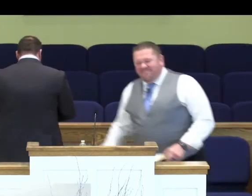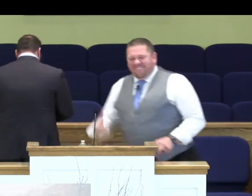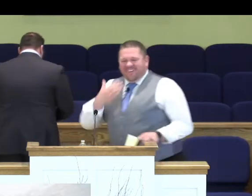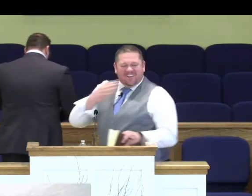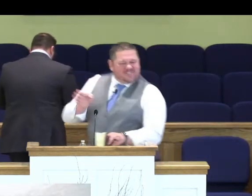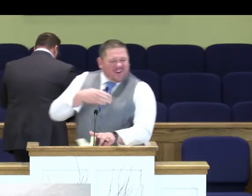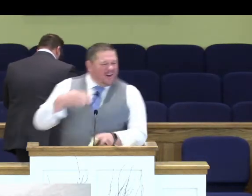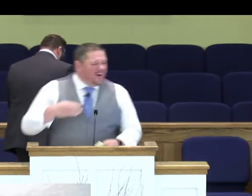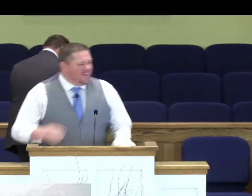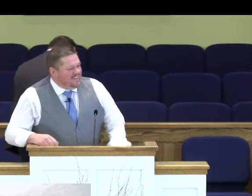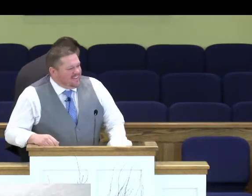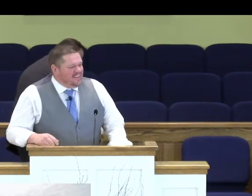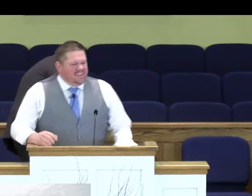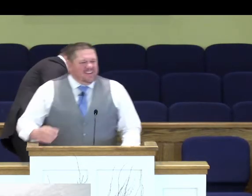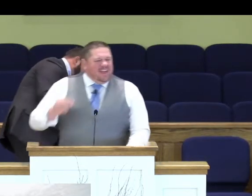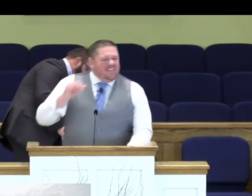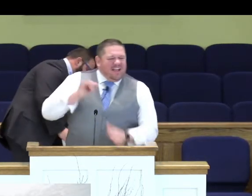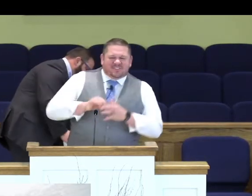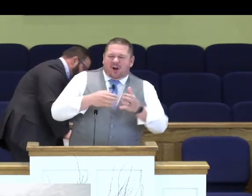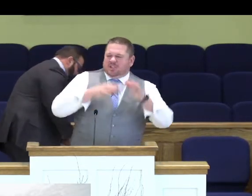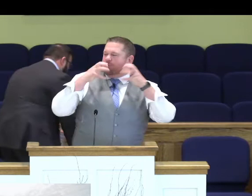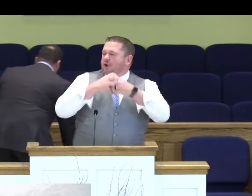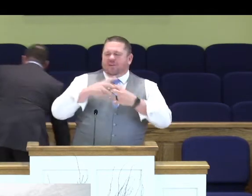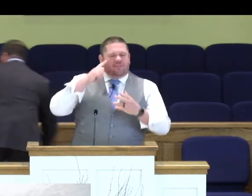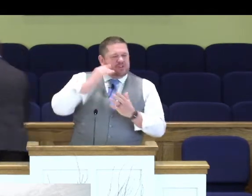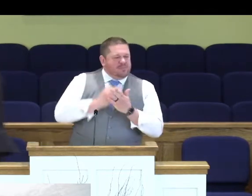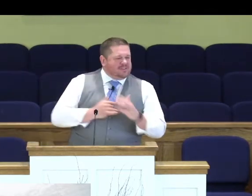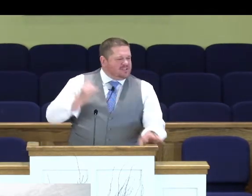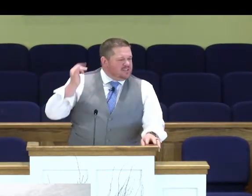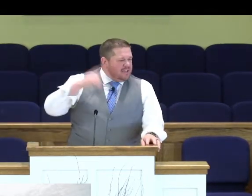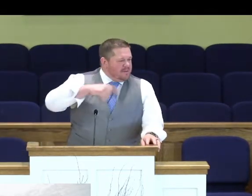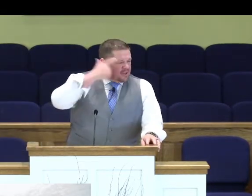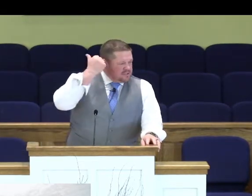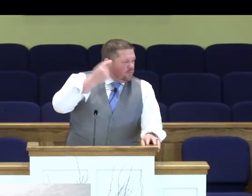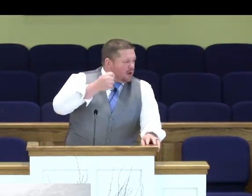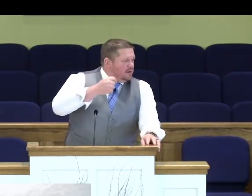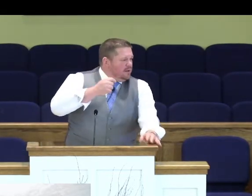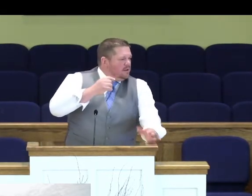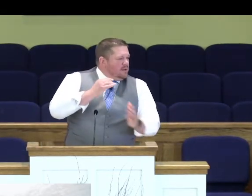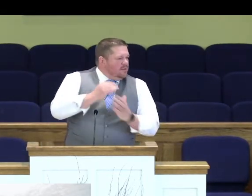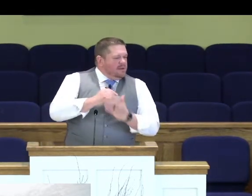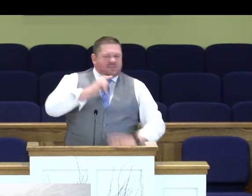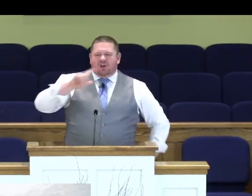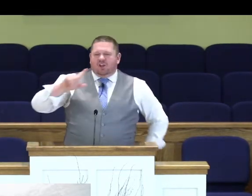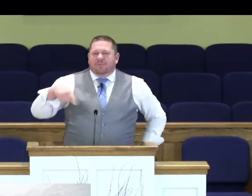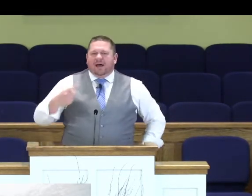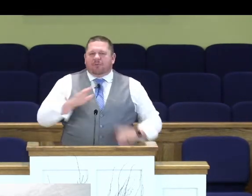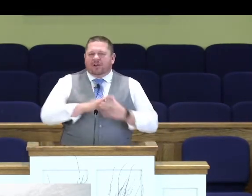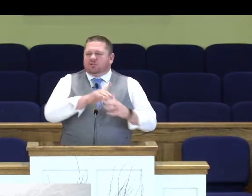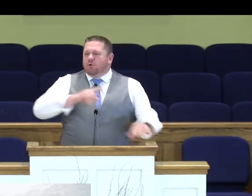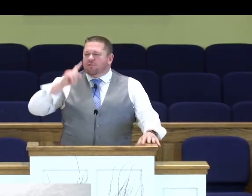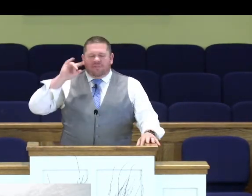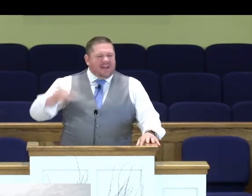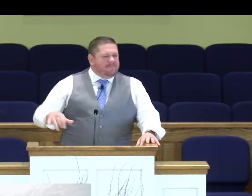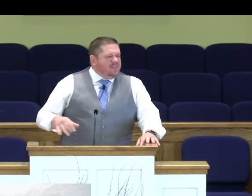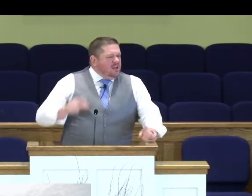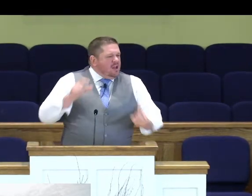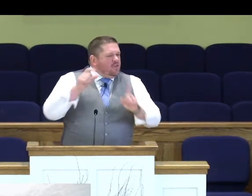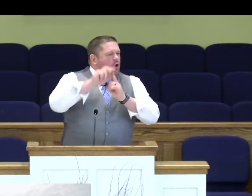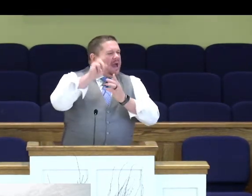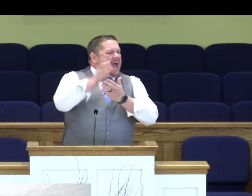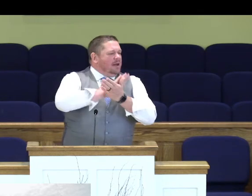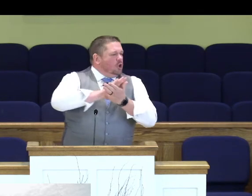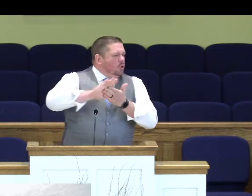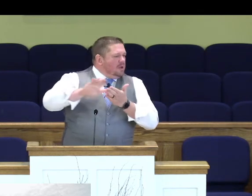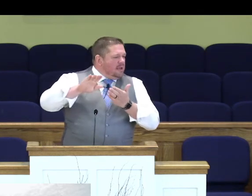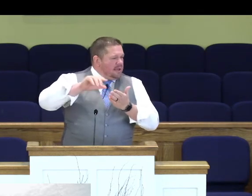Woo! Good song. And that song is perfect for this message today because of what the message is all about. Praise the Lord for that. The